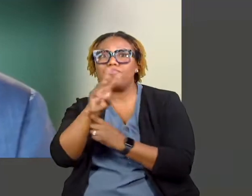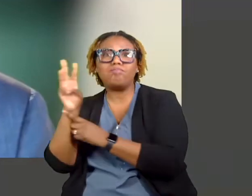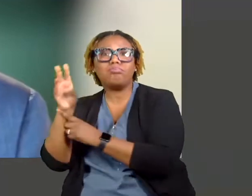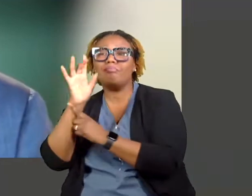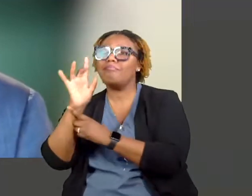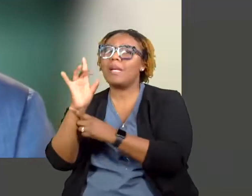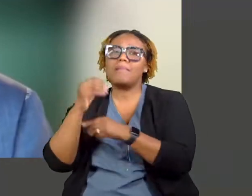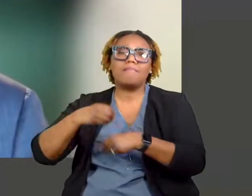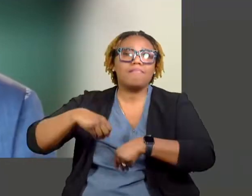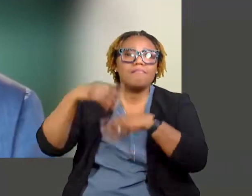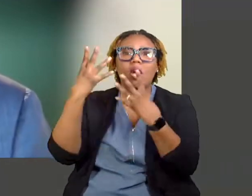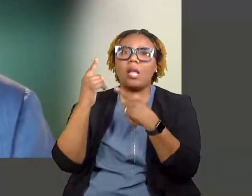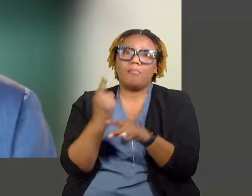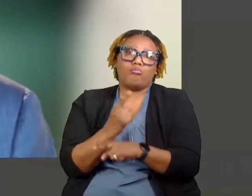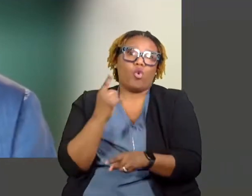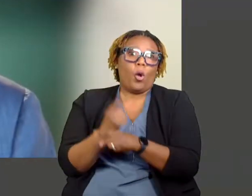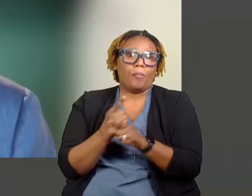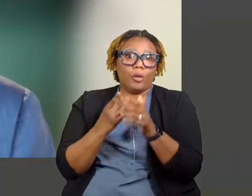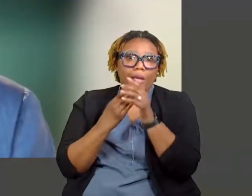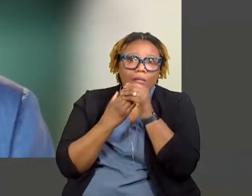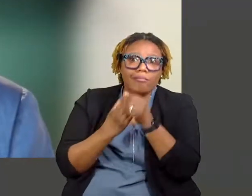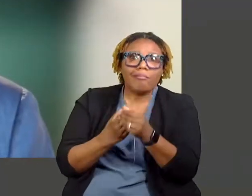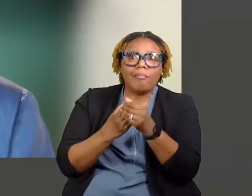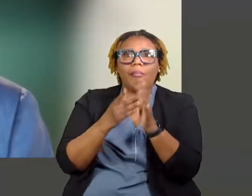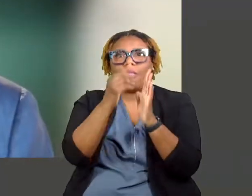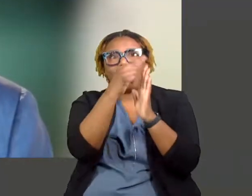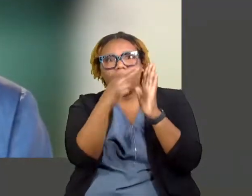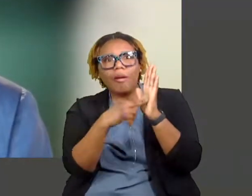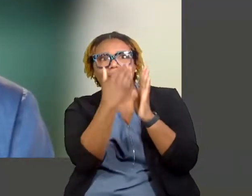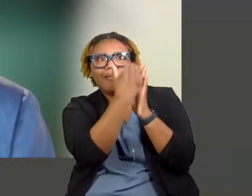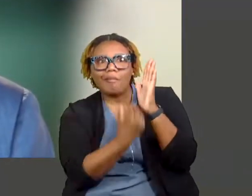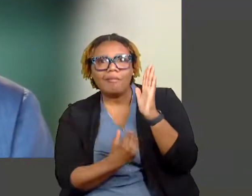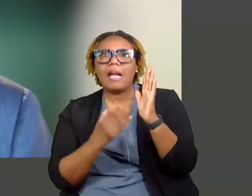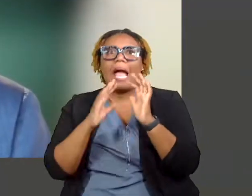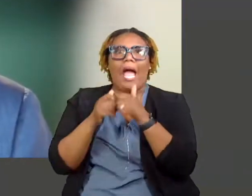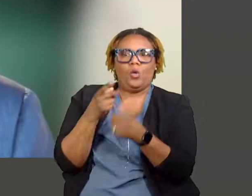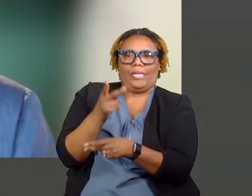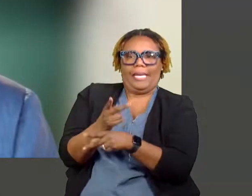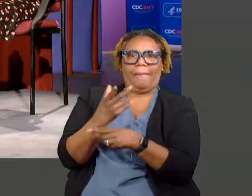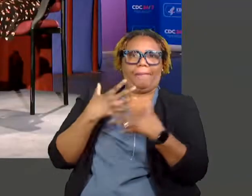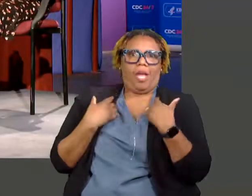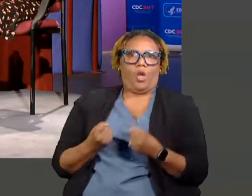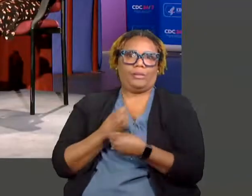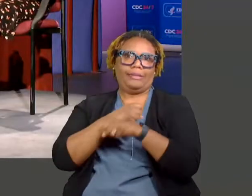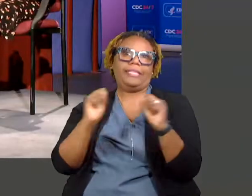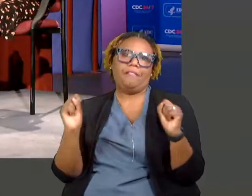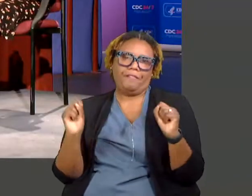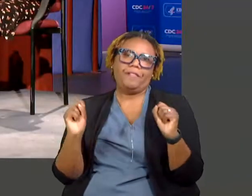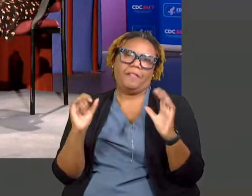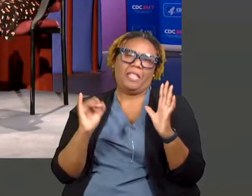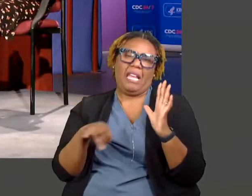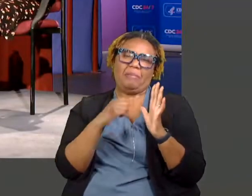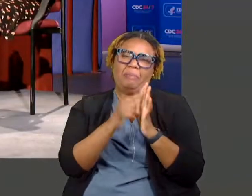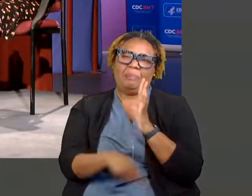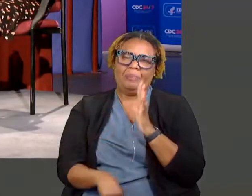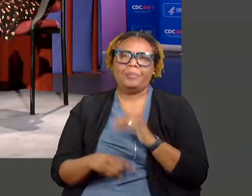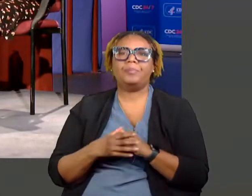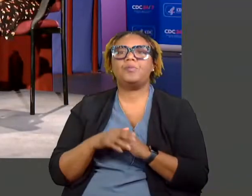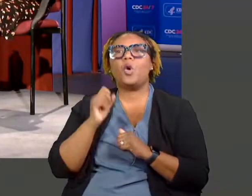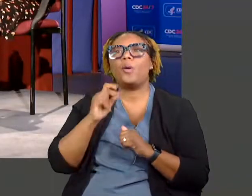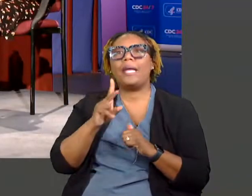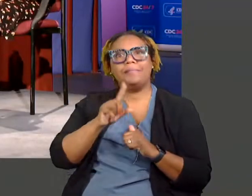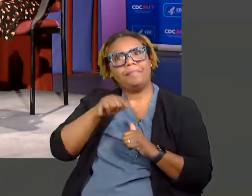appropriate guidelines for everyone to follow to keep their feathered friends healthy. Thank you, Dr. Diebel. Bouncing back to you,